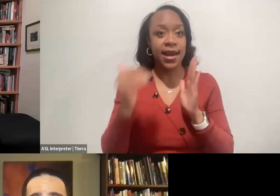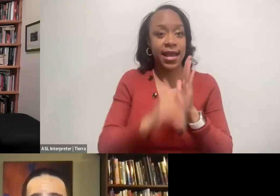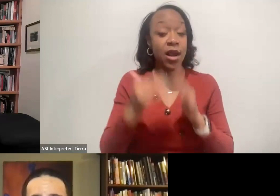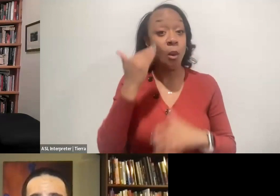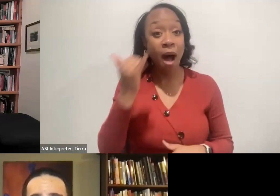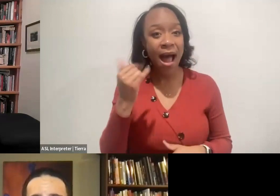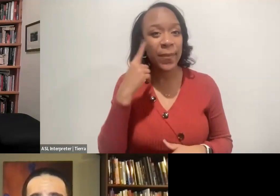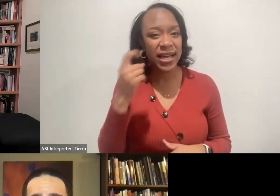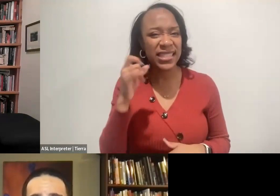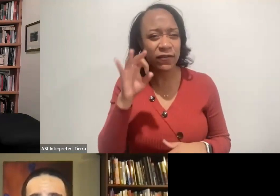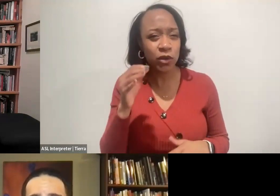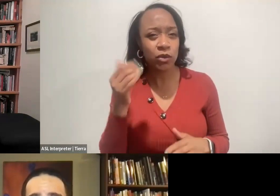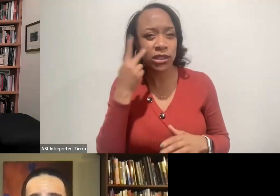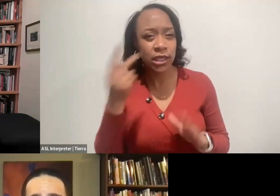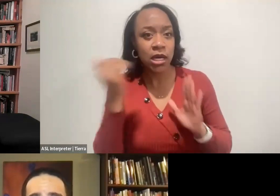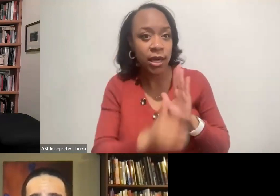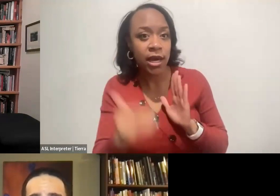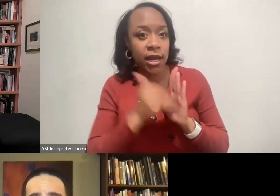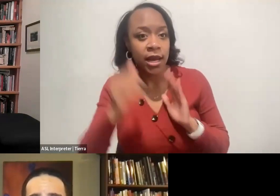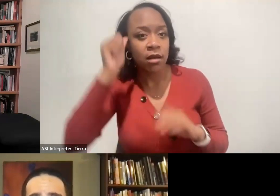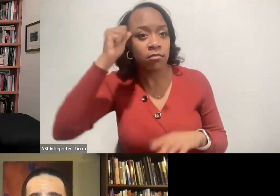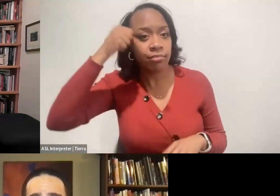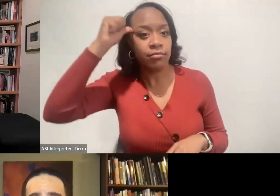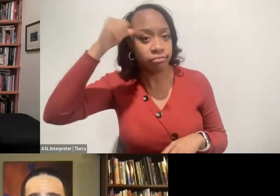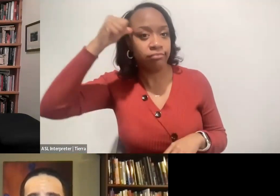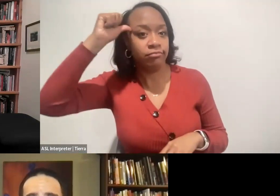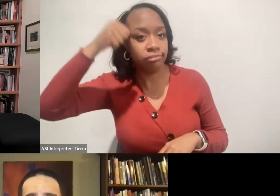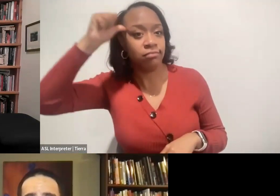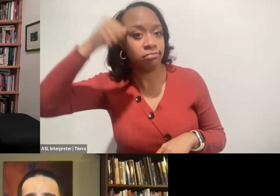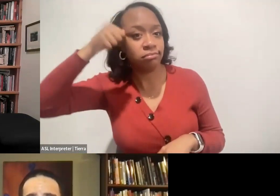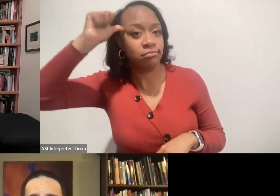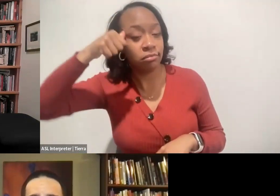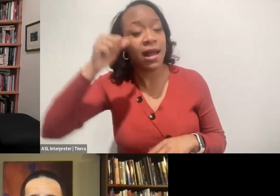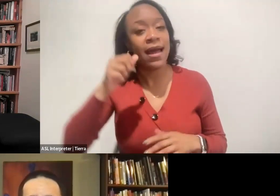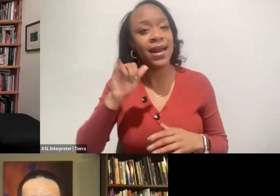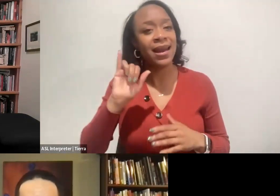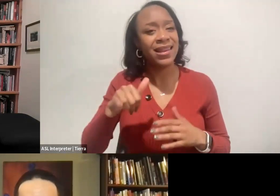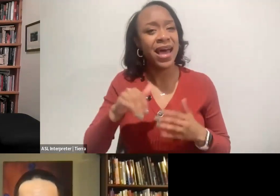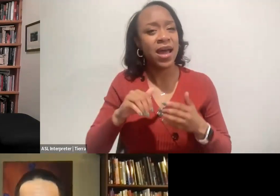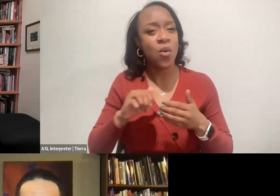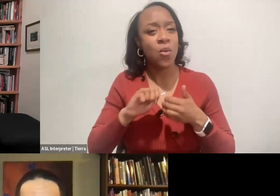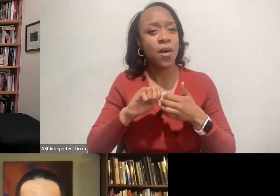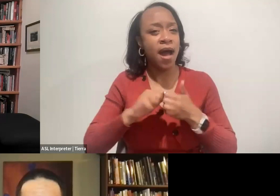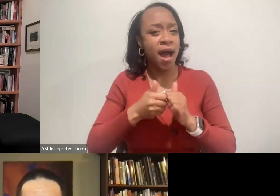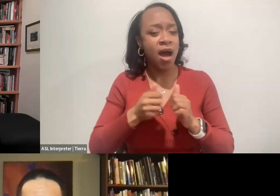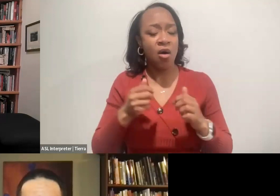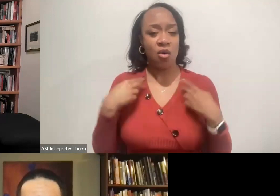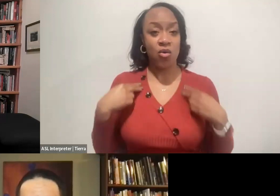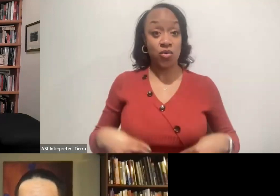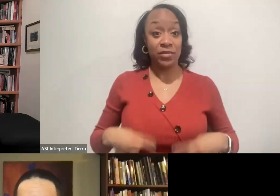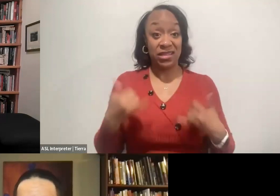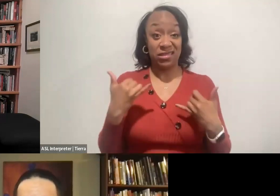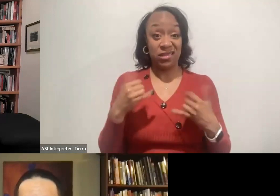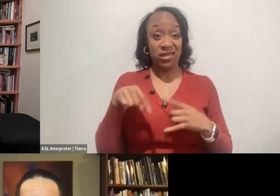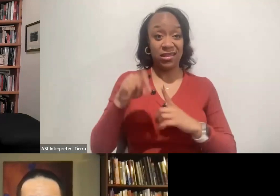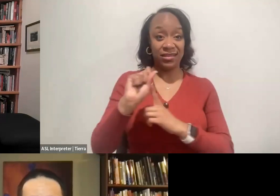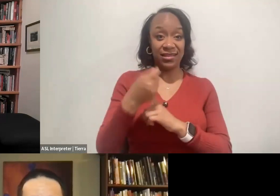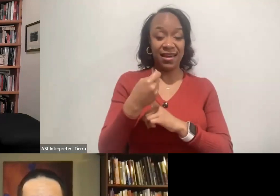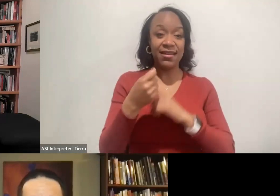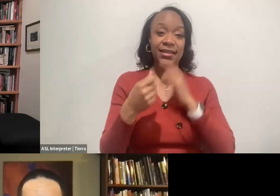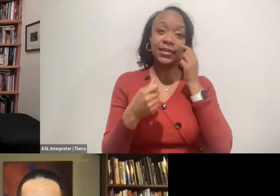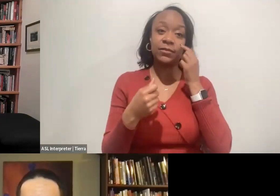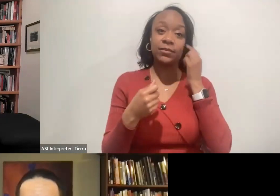repetition. And so the ways in which human beings, who in this case